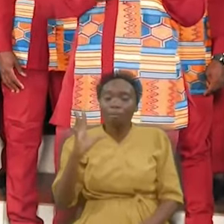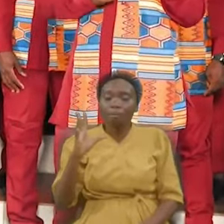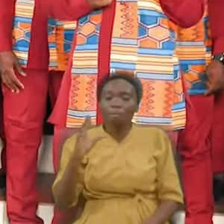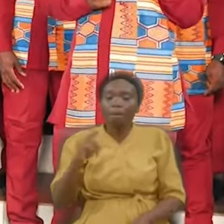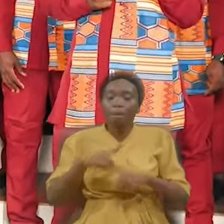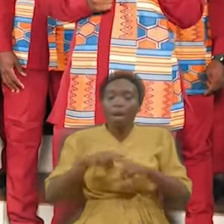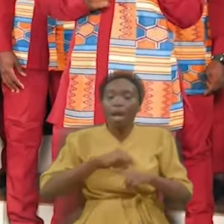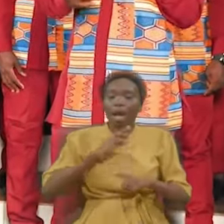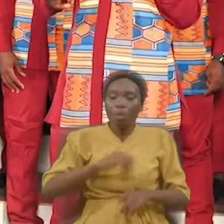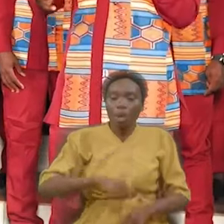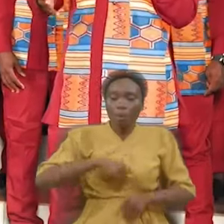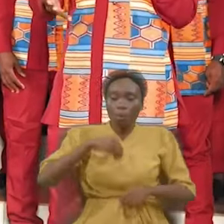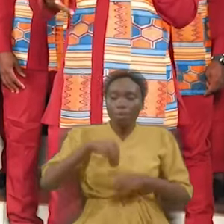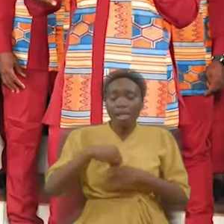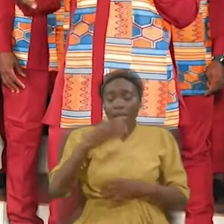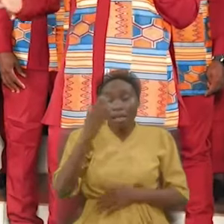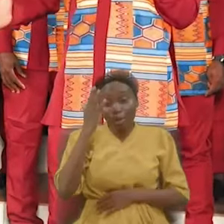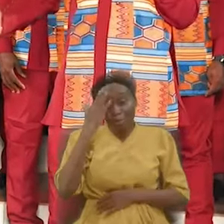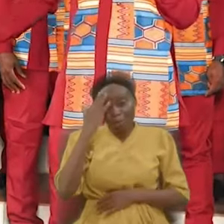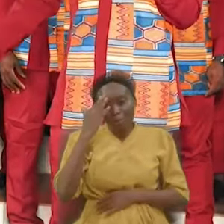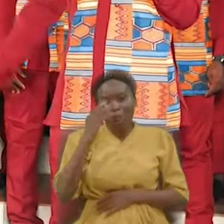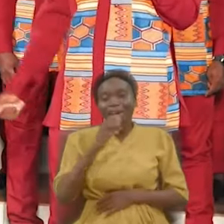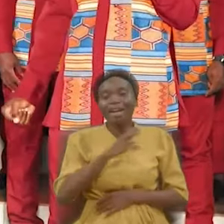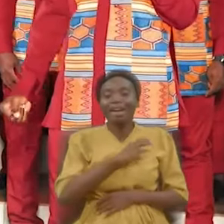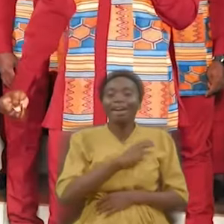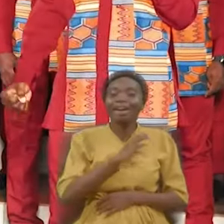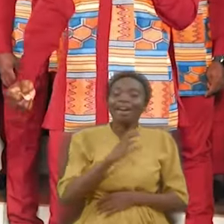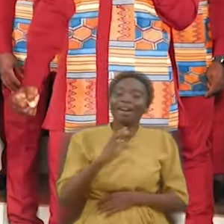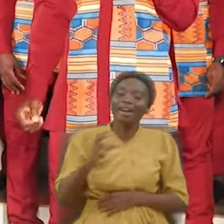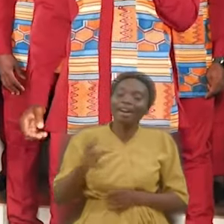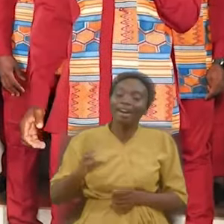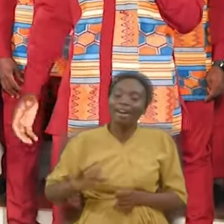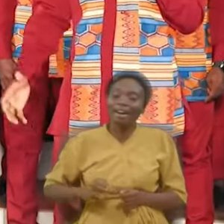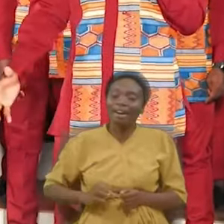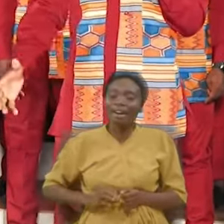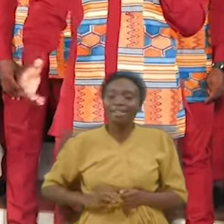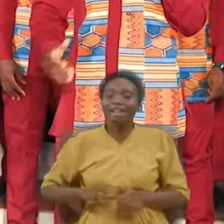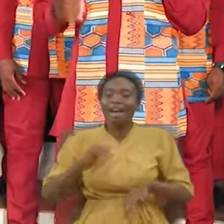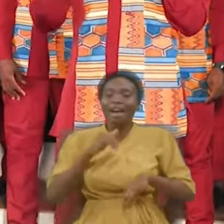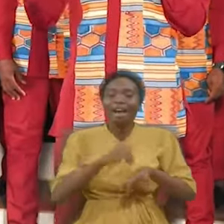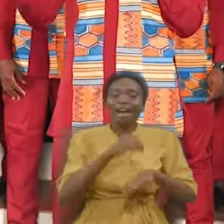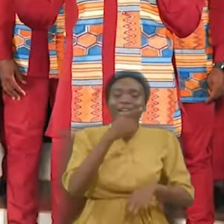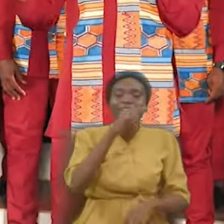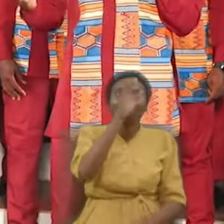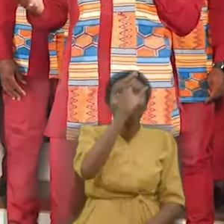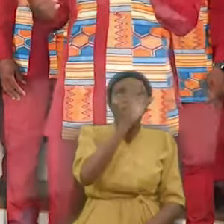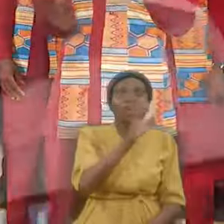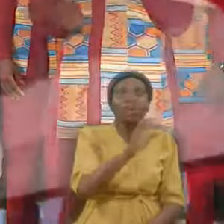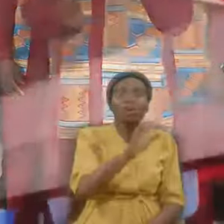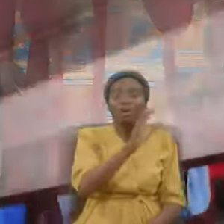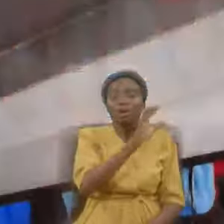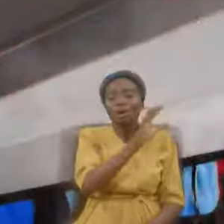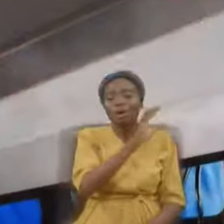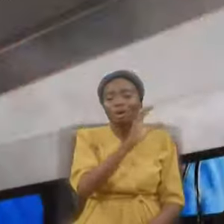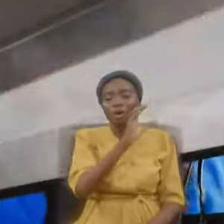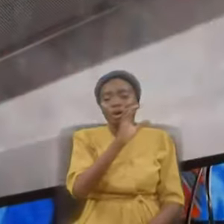humaine. Je me vanterai de connaître Christ à la